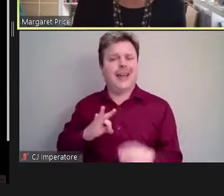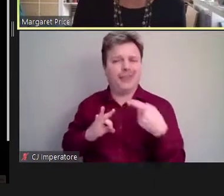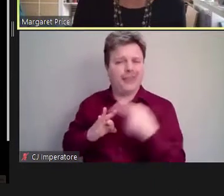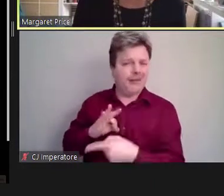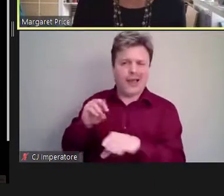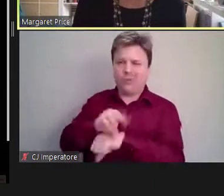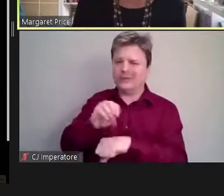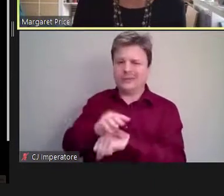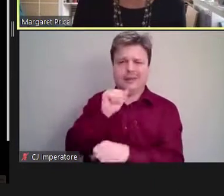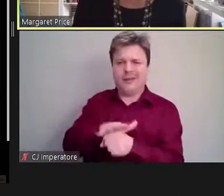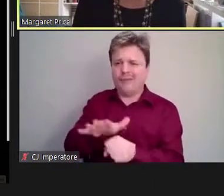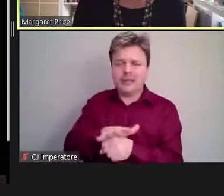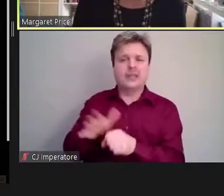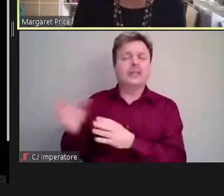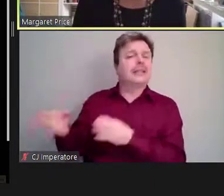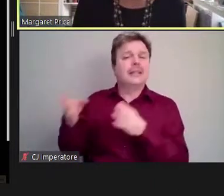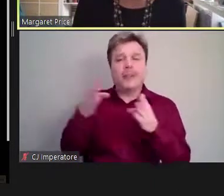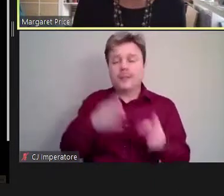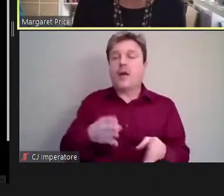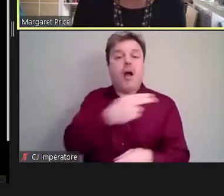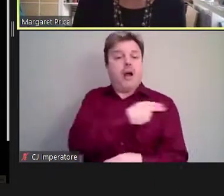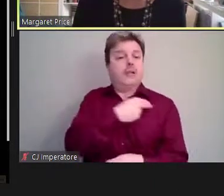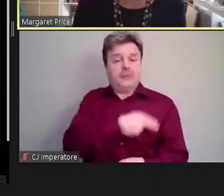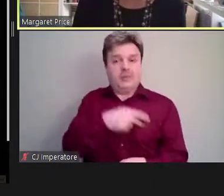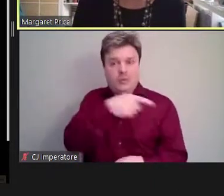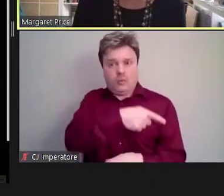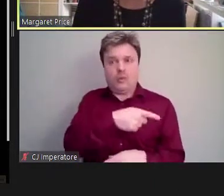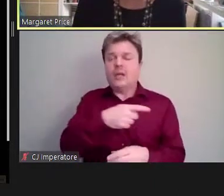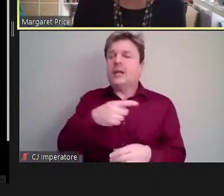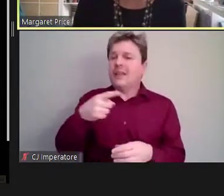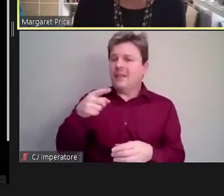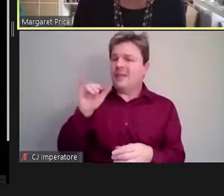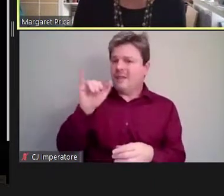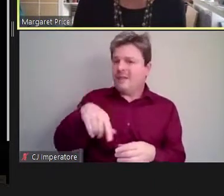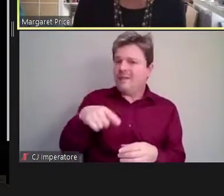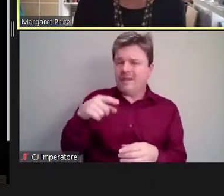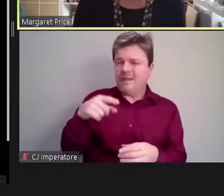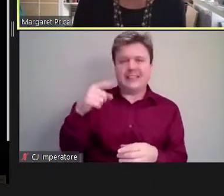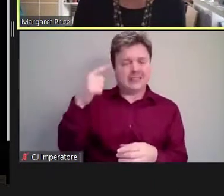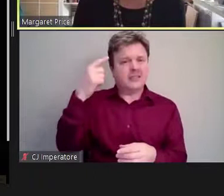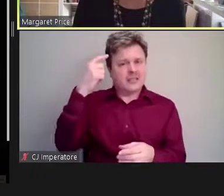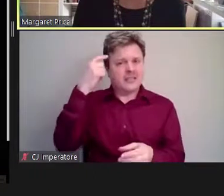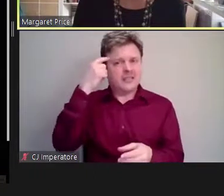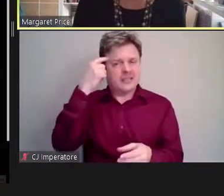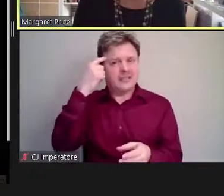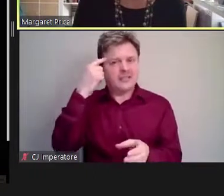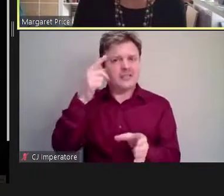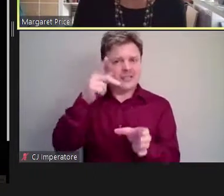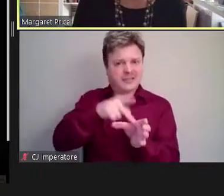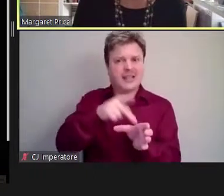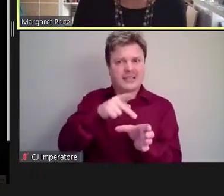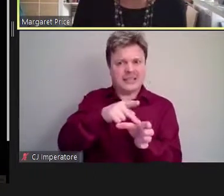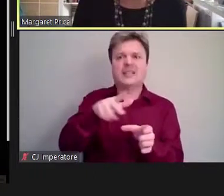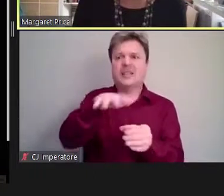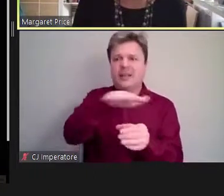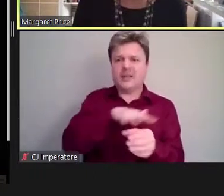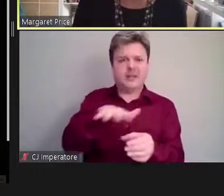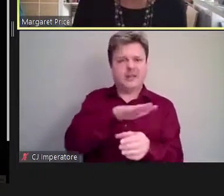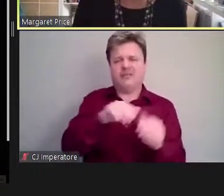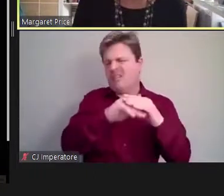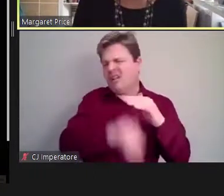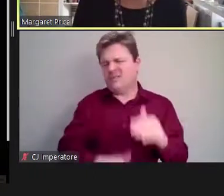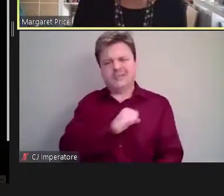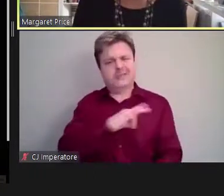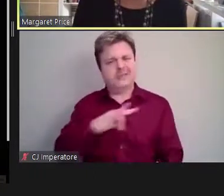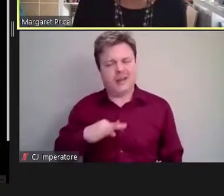The psychiatric wing of our hospital is also understaffed and was once cited